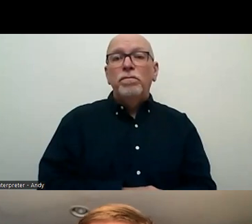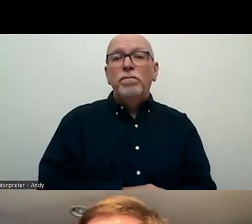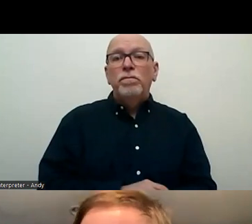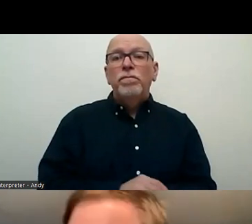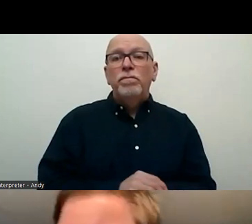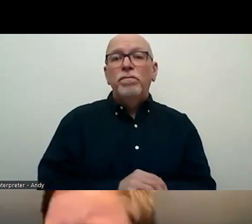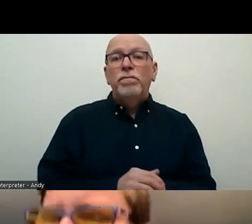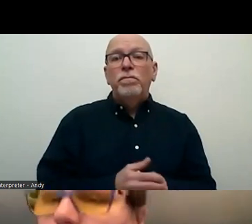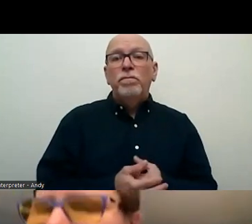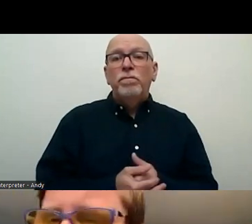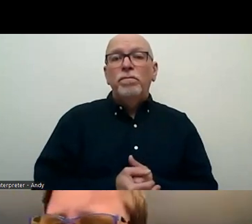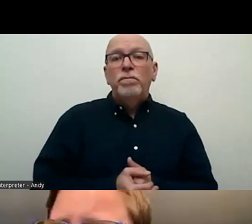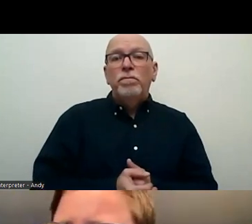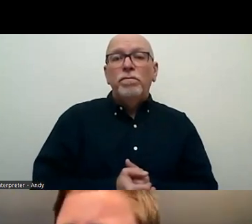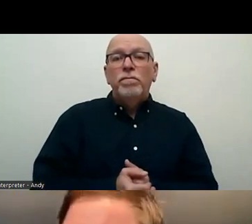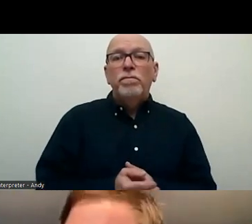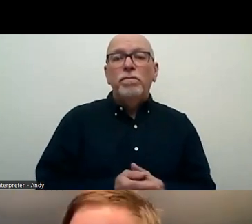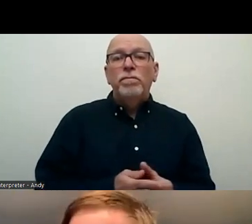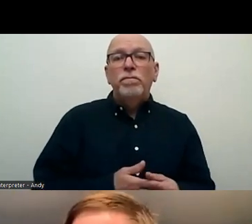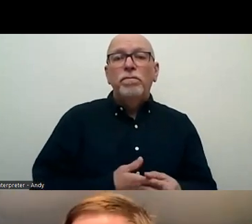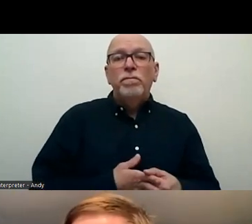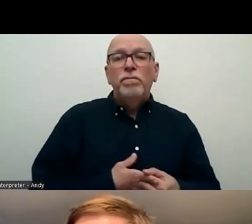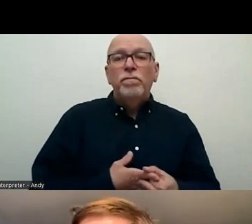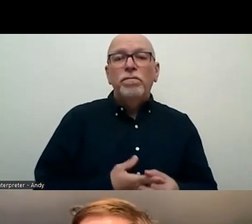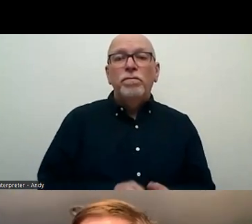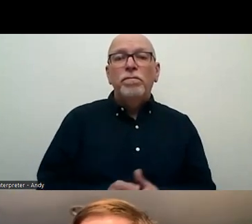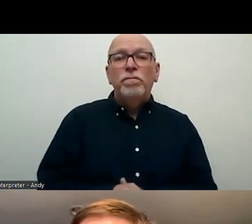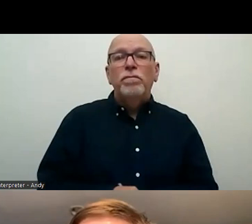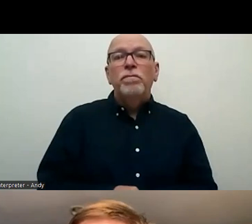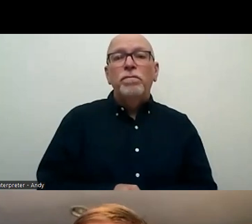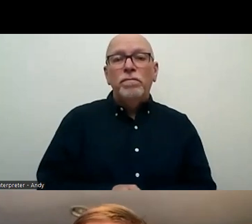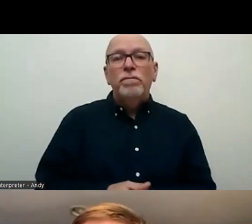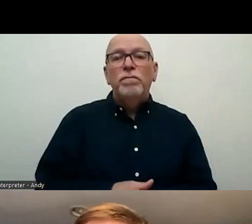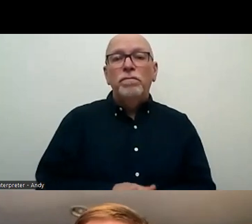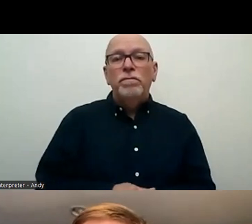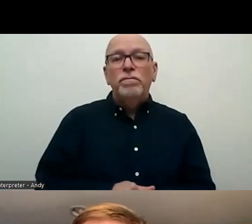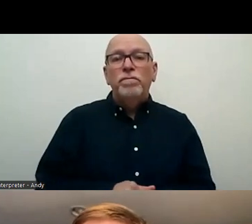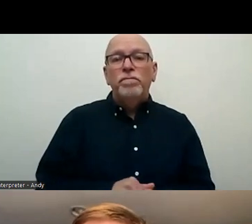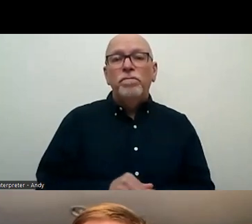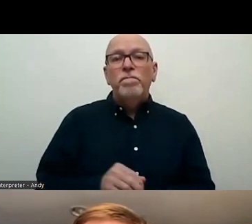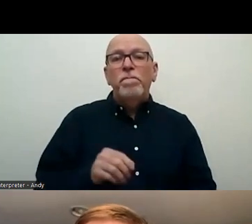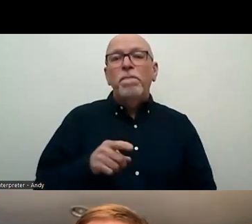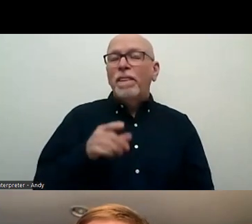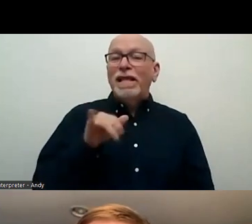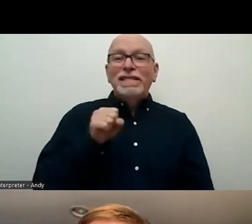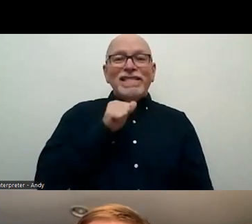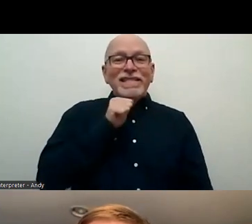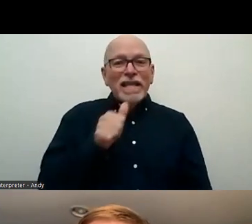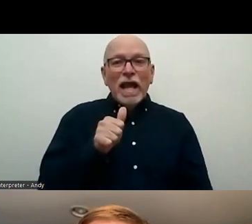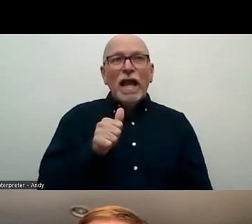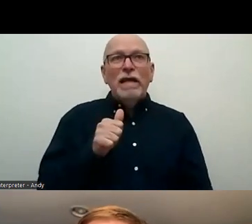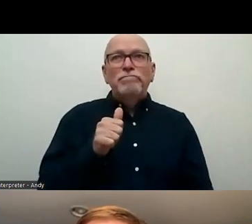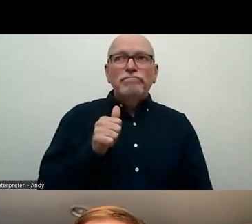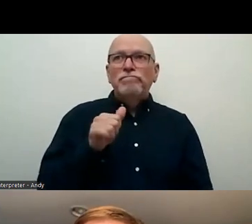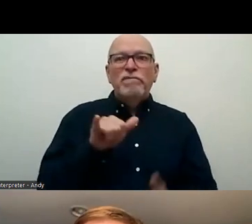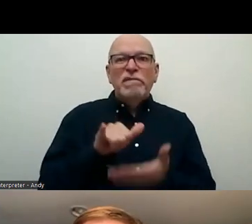accommodate disabilities? Is that it's not necessarily